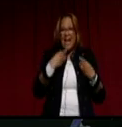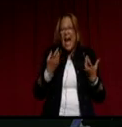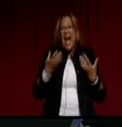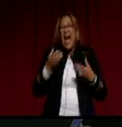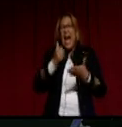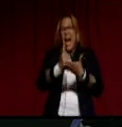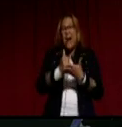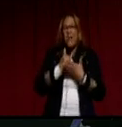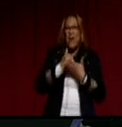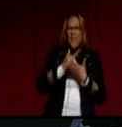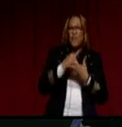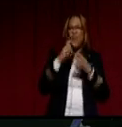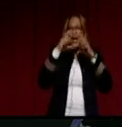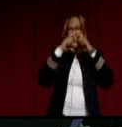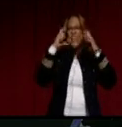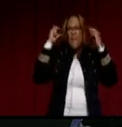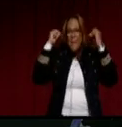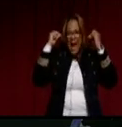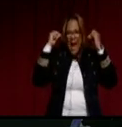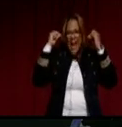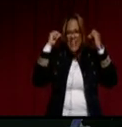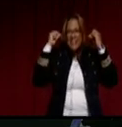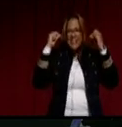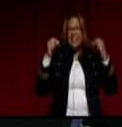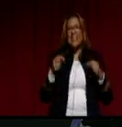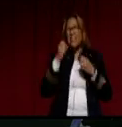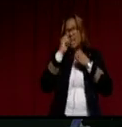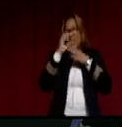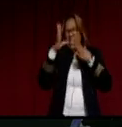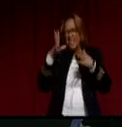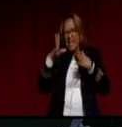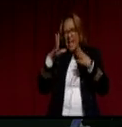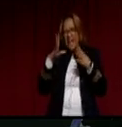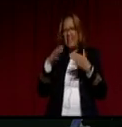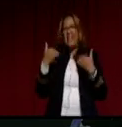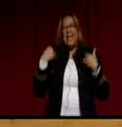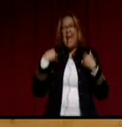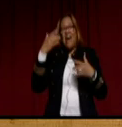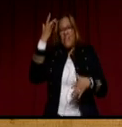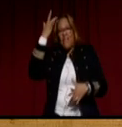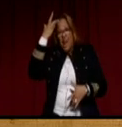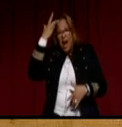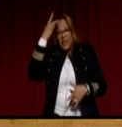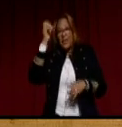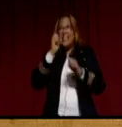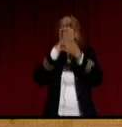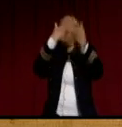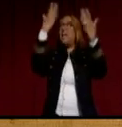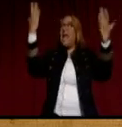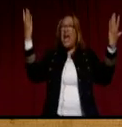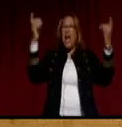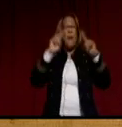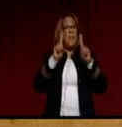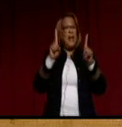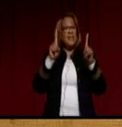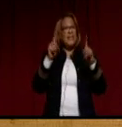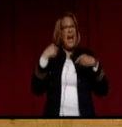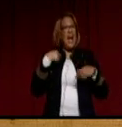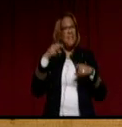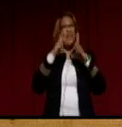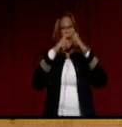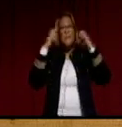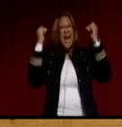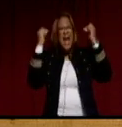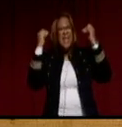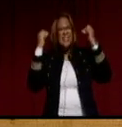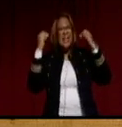helpful is the mask? Okay, so a person just sneezed, they have the virus, it's in the air, but I have on a mask. They're